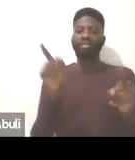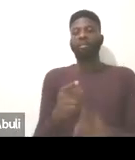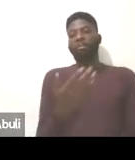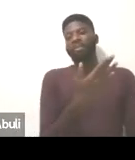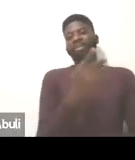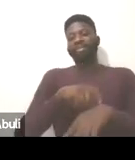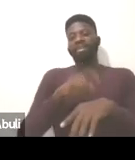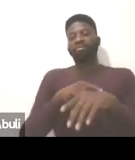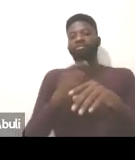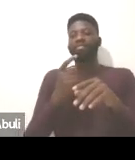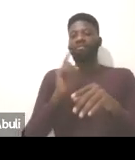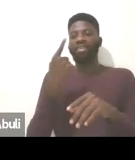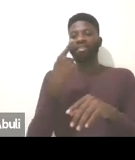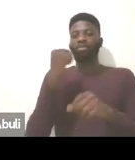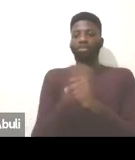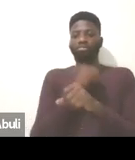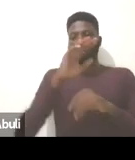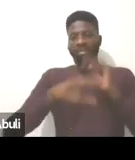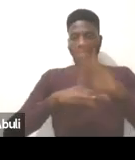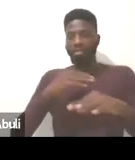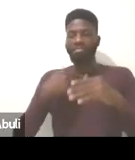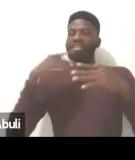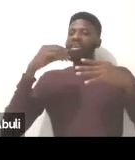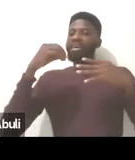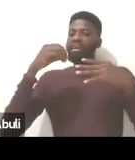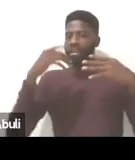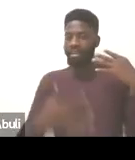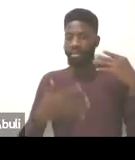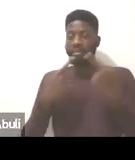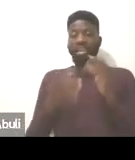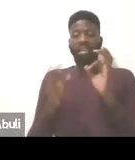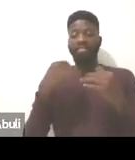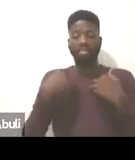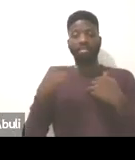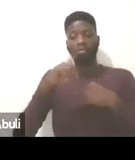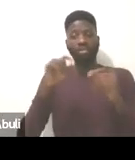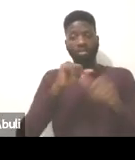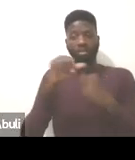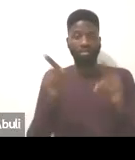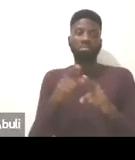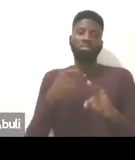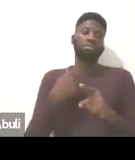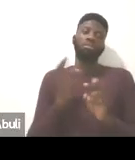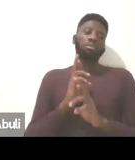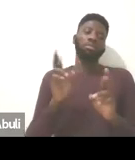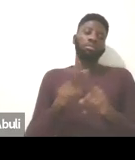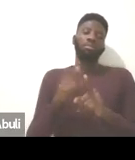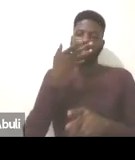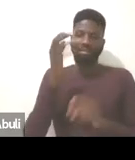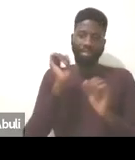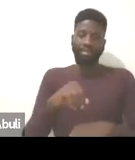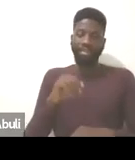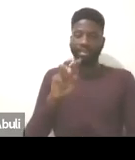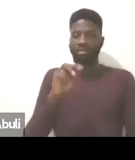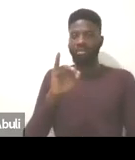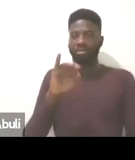entry-level positions. We have a number of them, but if you have a question for this section, then I'd be happy to answer. I can see, Michael,